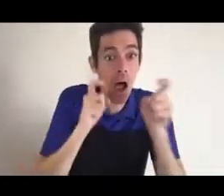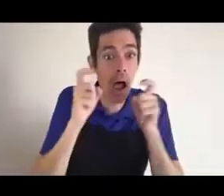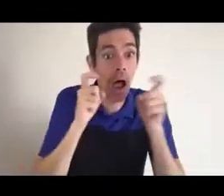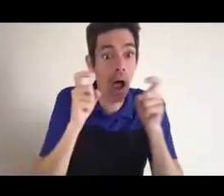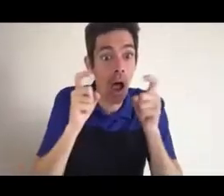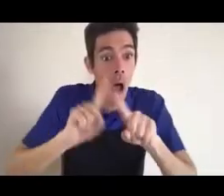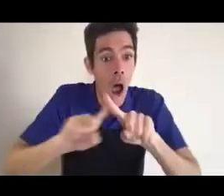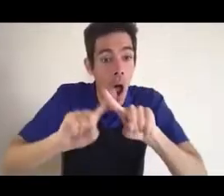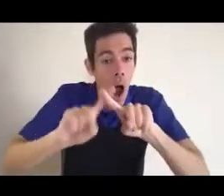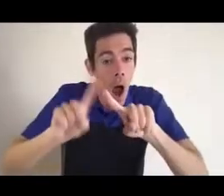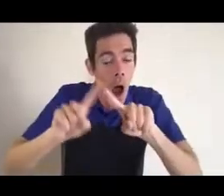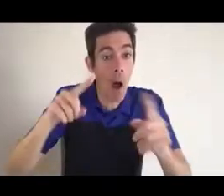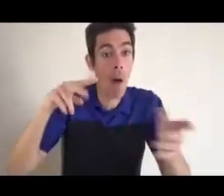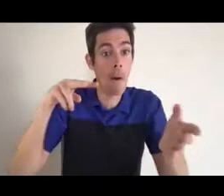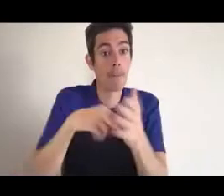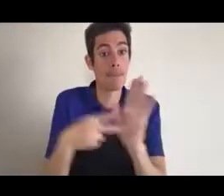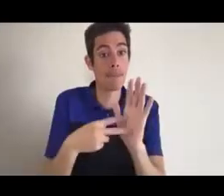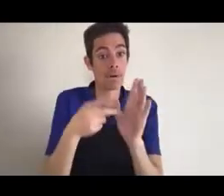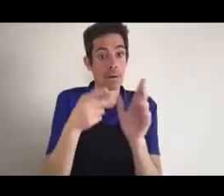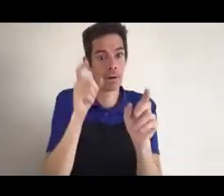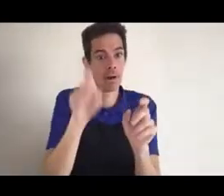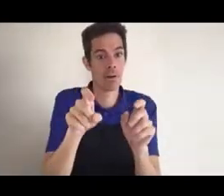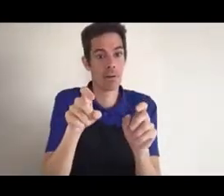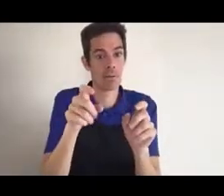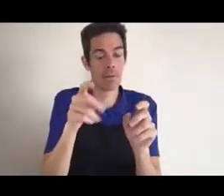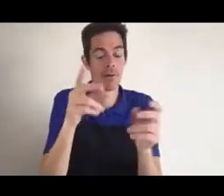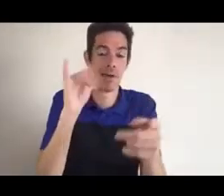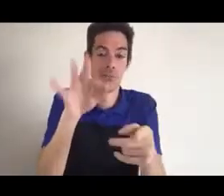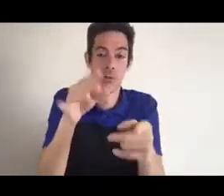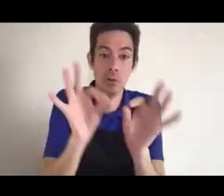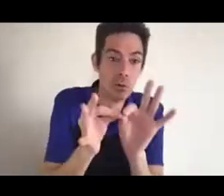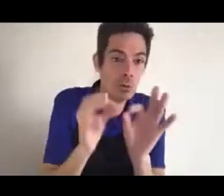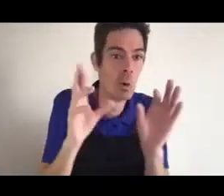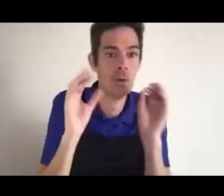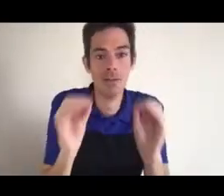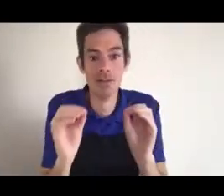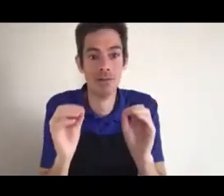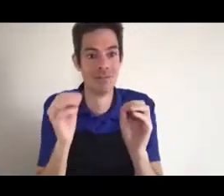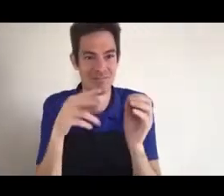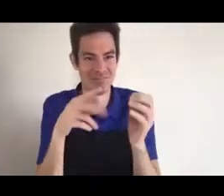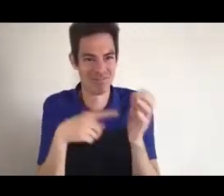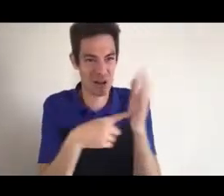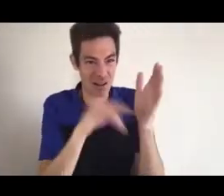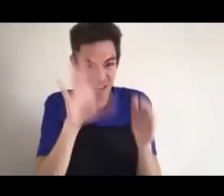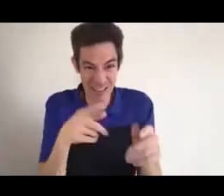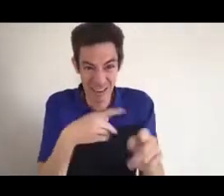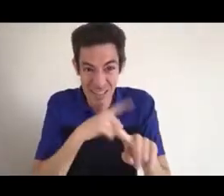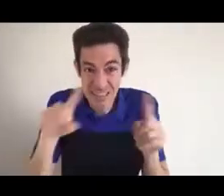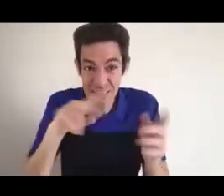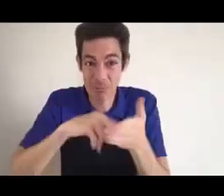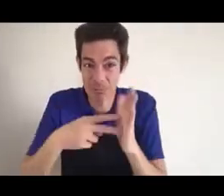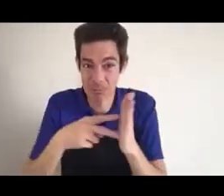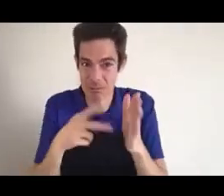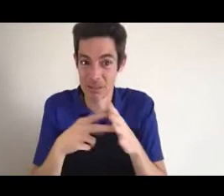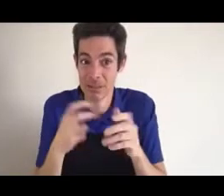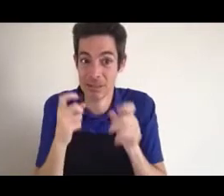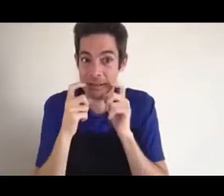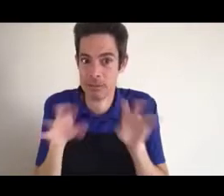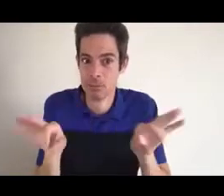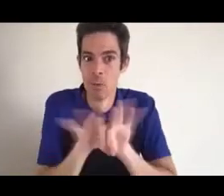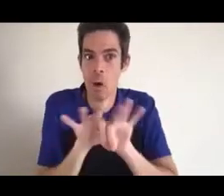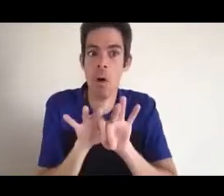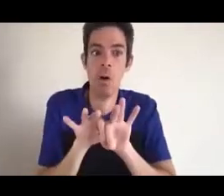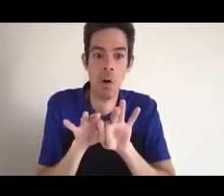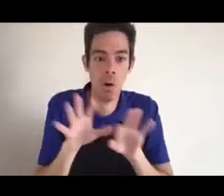sign, travel, but my facial expressions show different meaning. So if you're interpreting or you're teaching, you